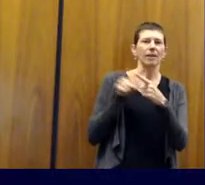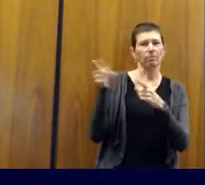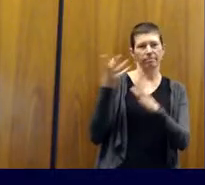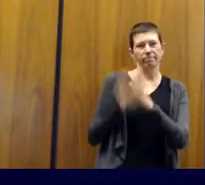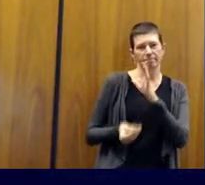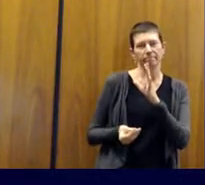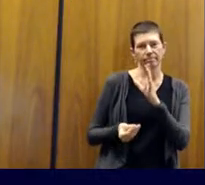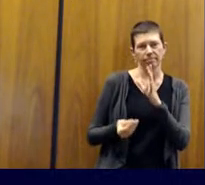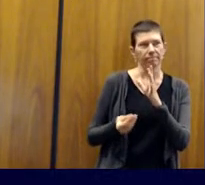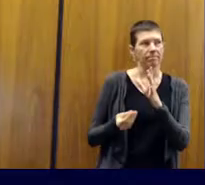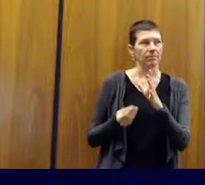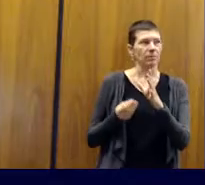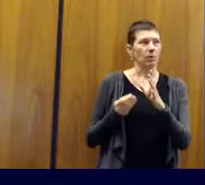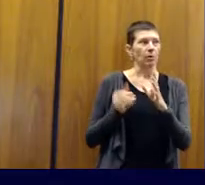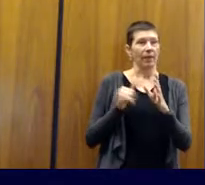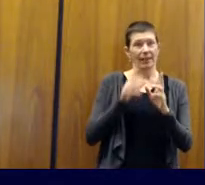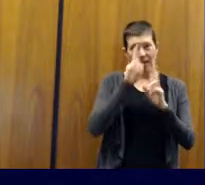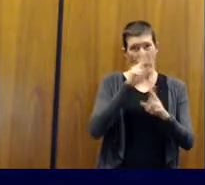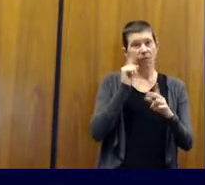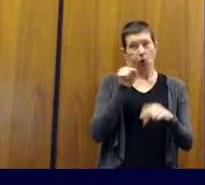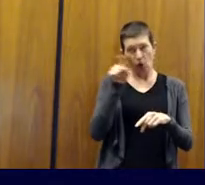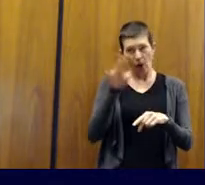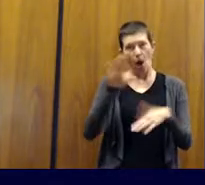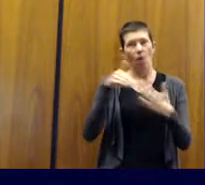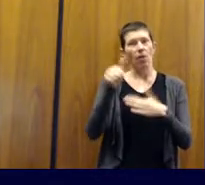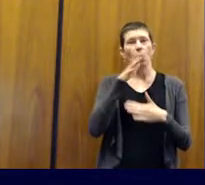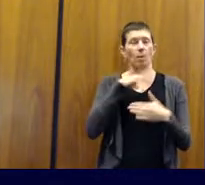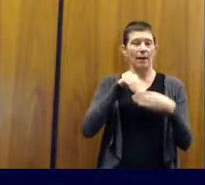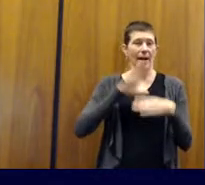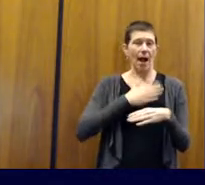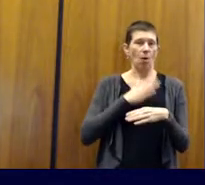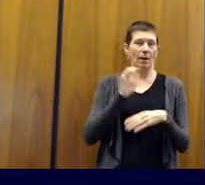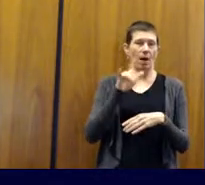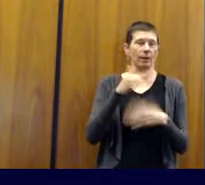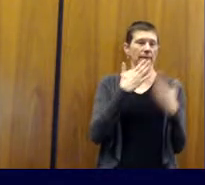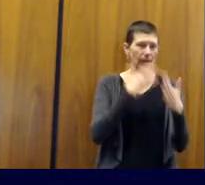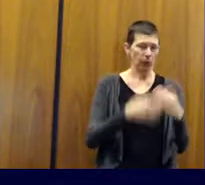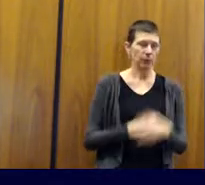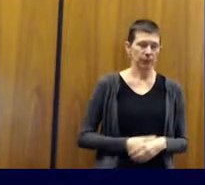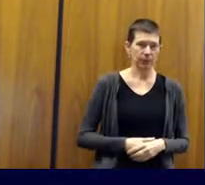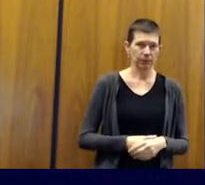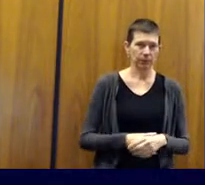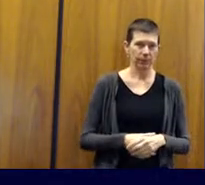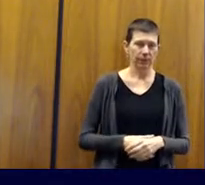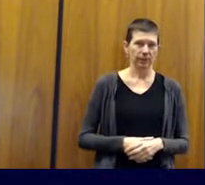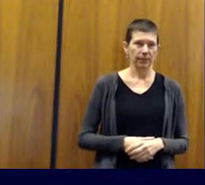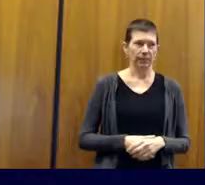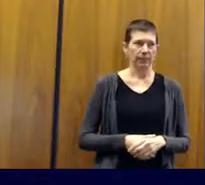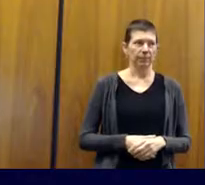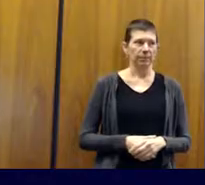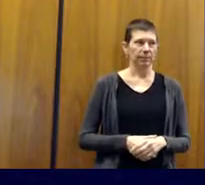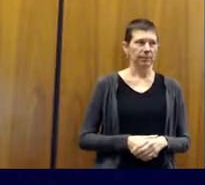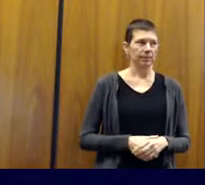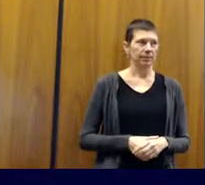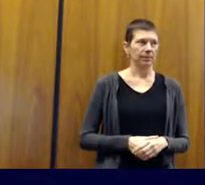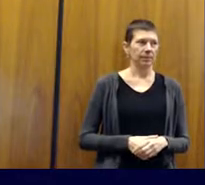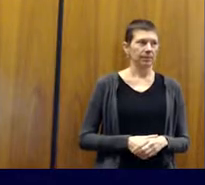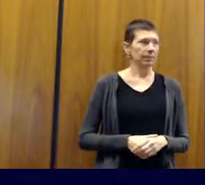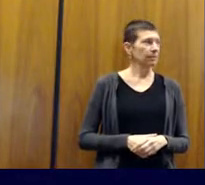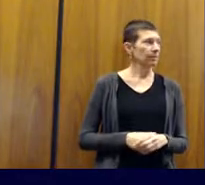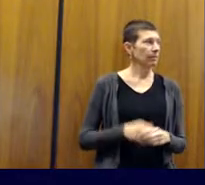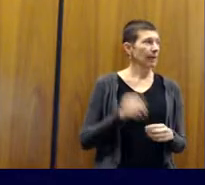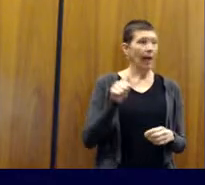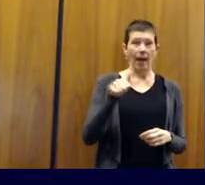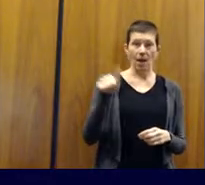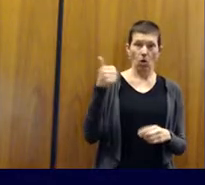So this honor is for her and all the other women in our county. Thank you. Is there any